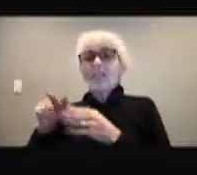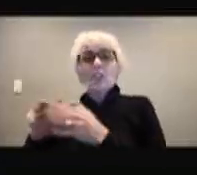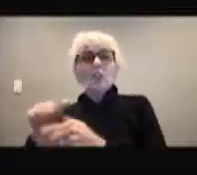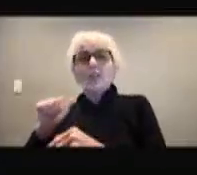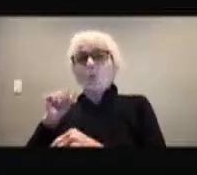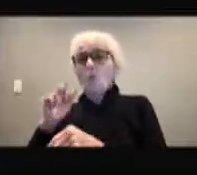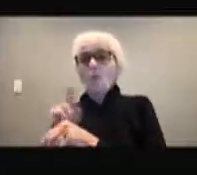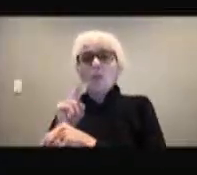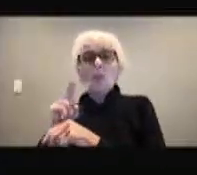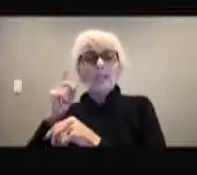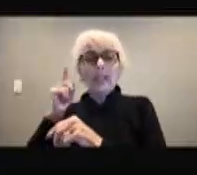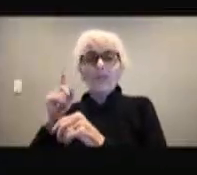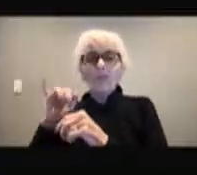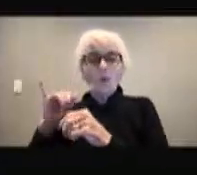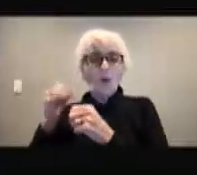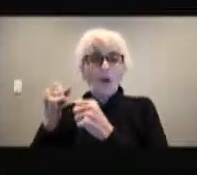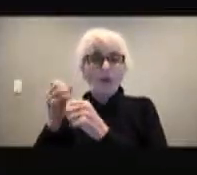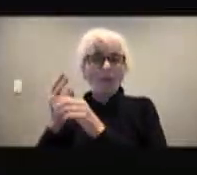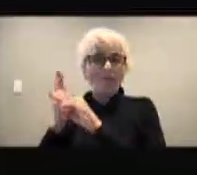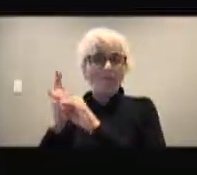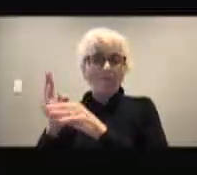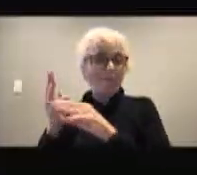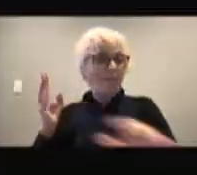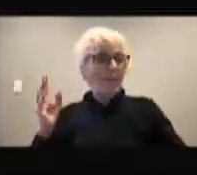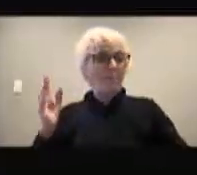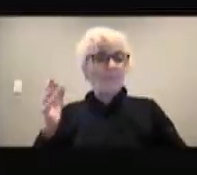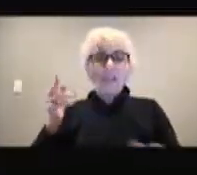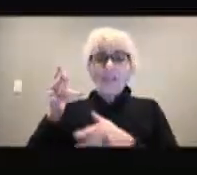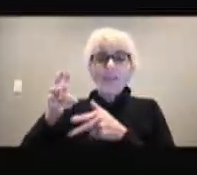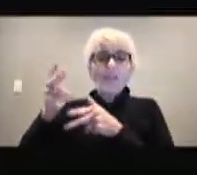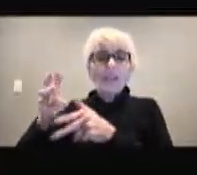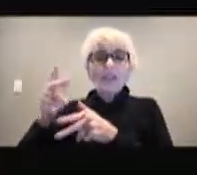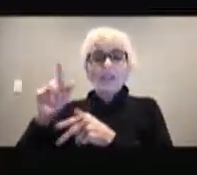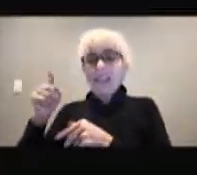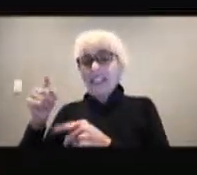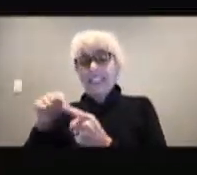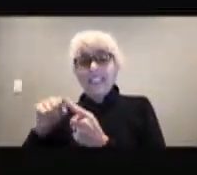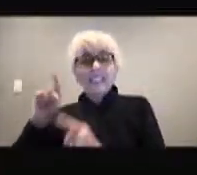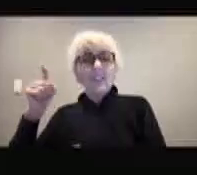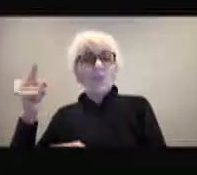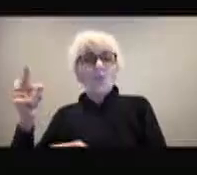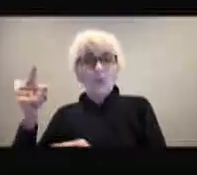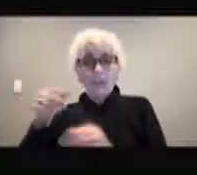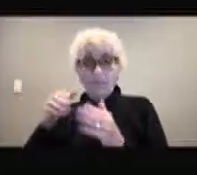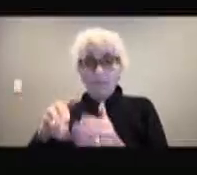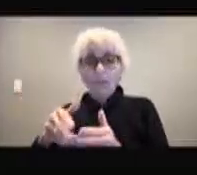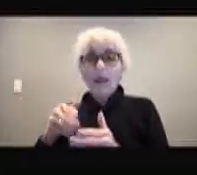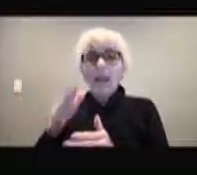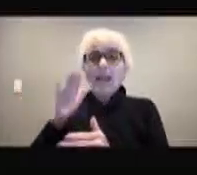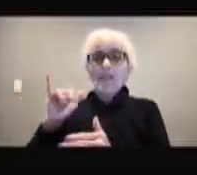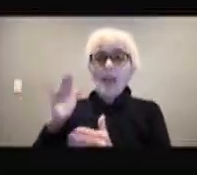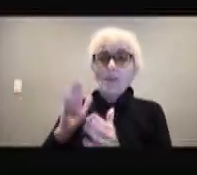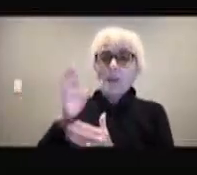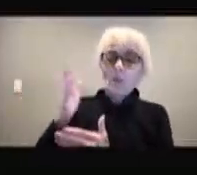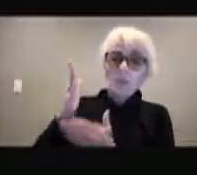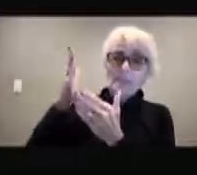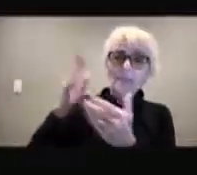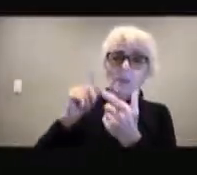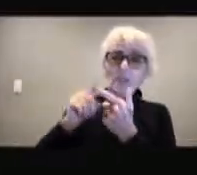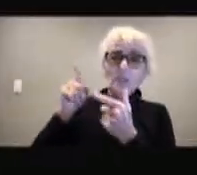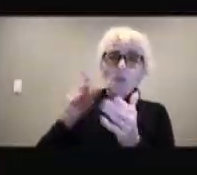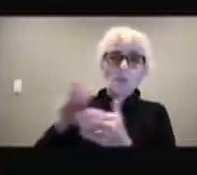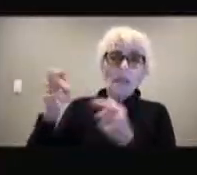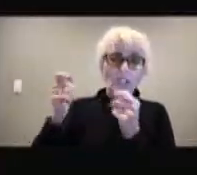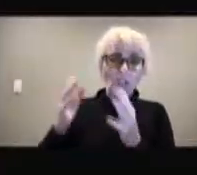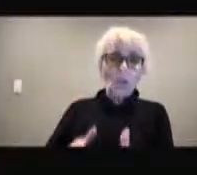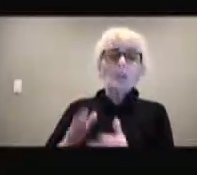vehicles serving the excavation or fill unless there is no other physical option, and a plan shall be submitted to the planning director